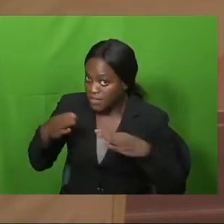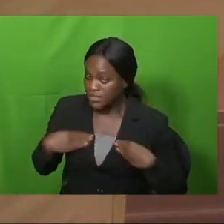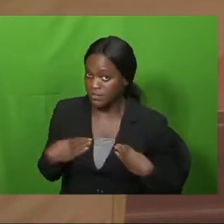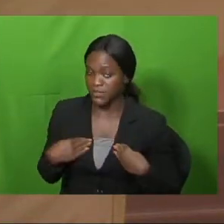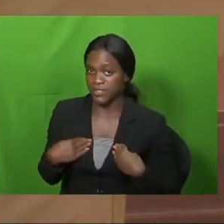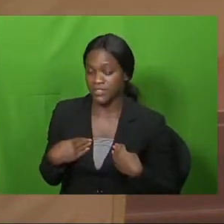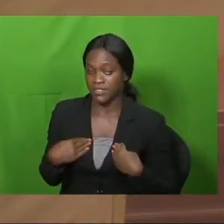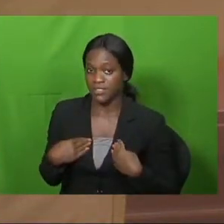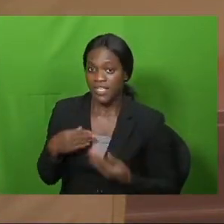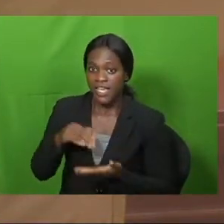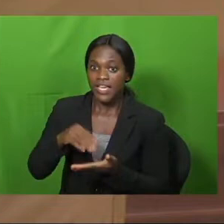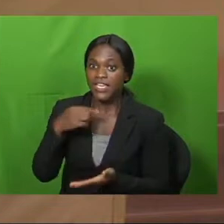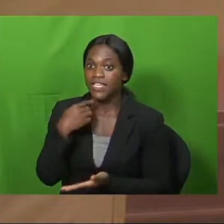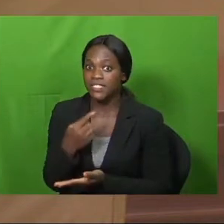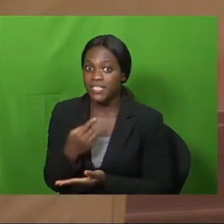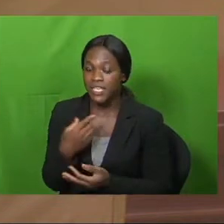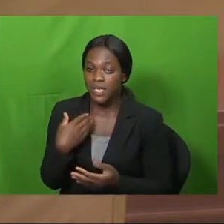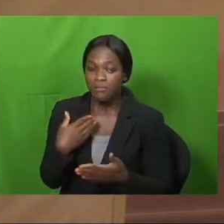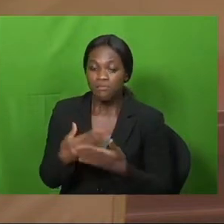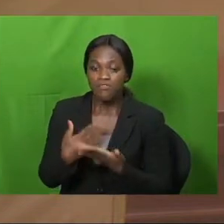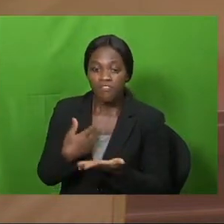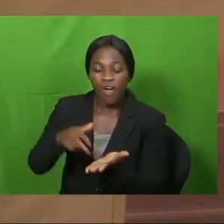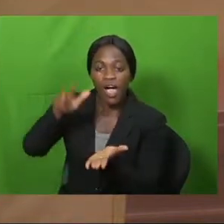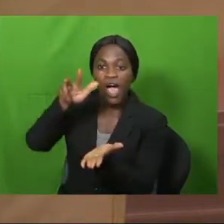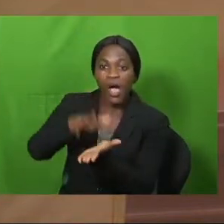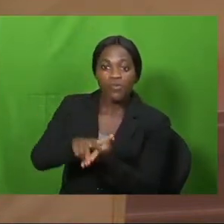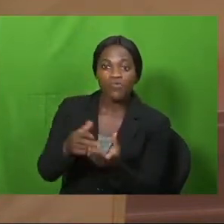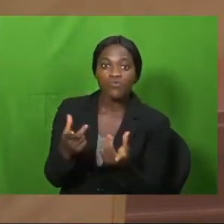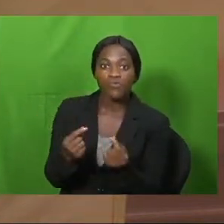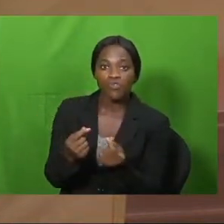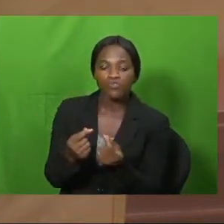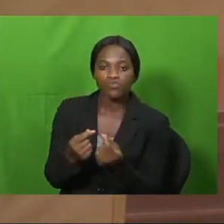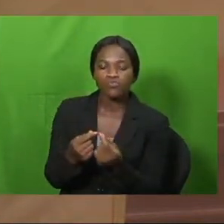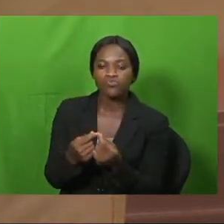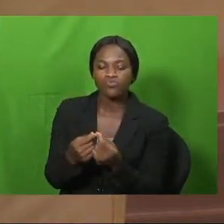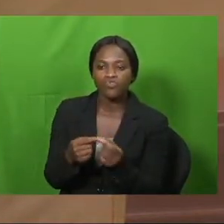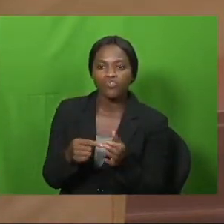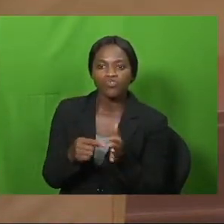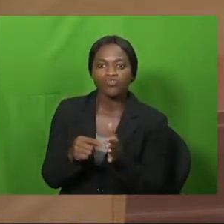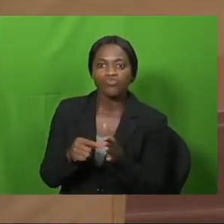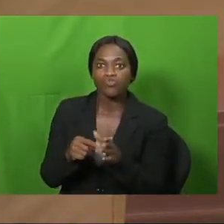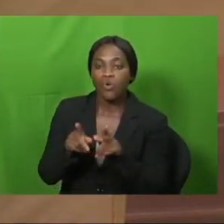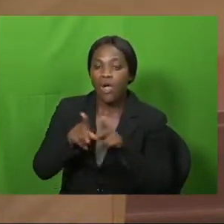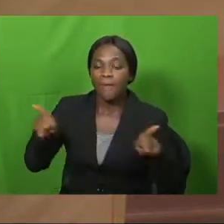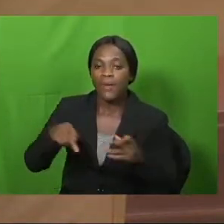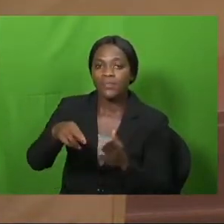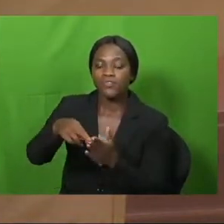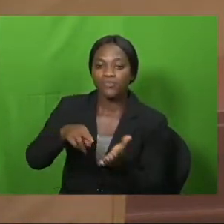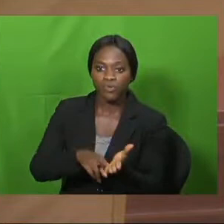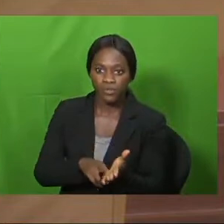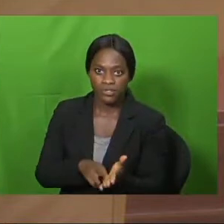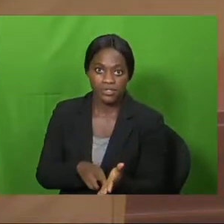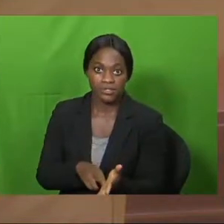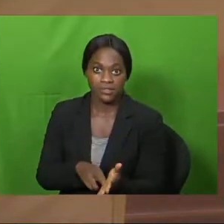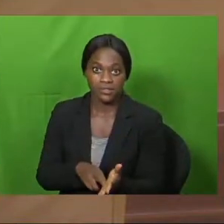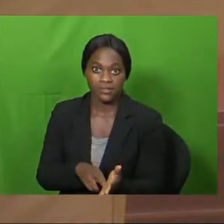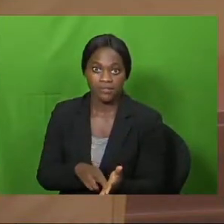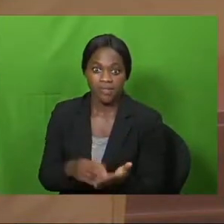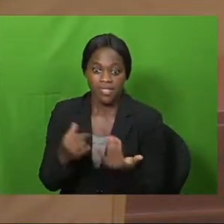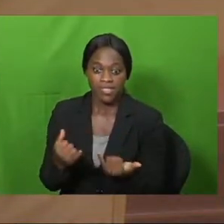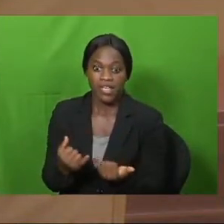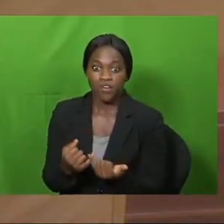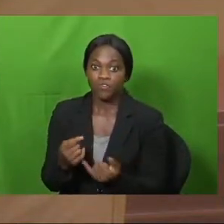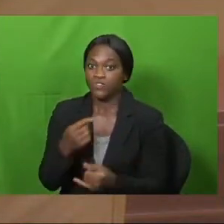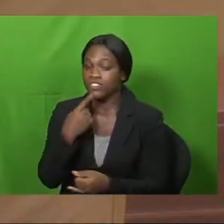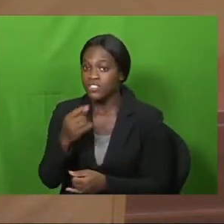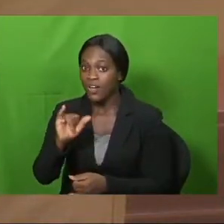that as part of prior approval, they had to publish the COVID report. And when you go and commit to the IMF that you will publish